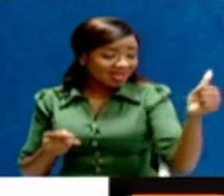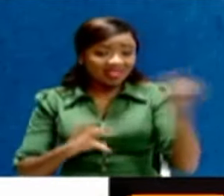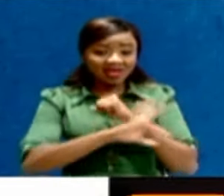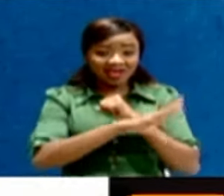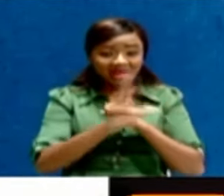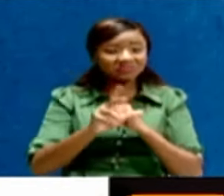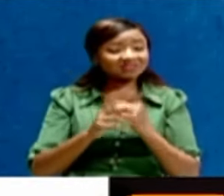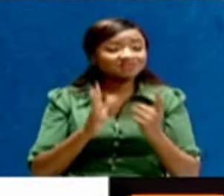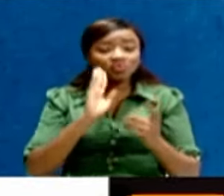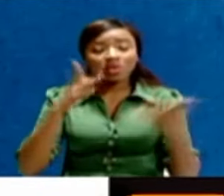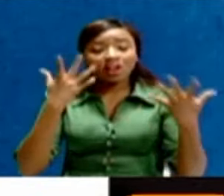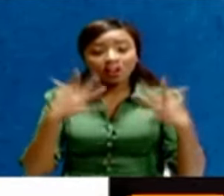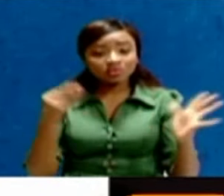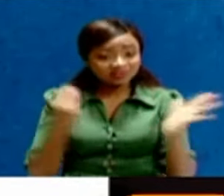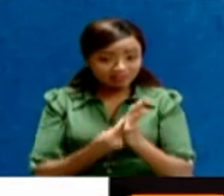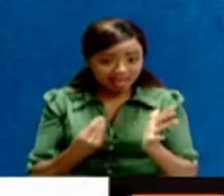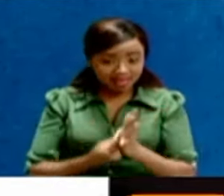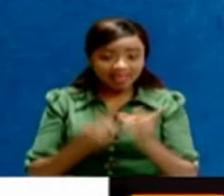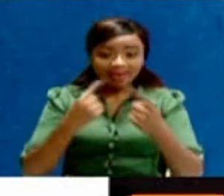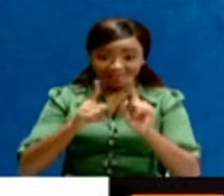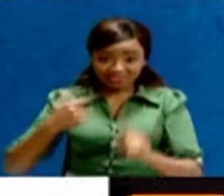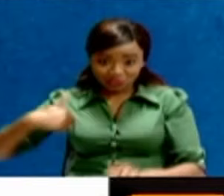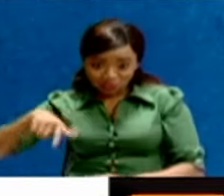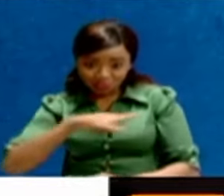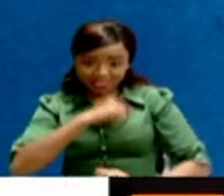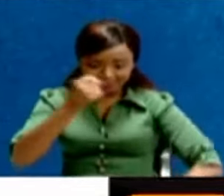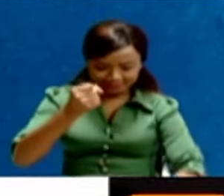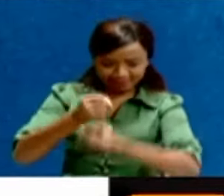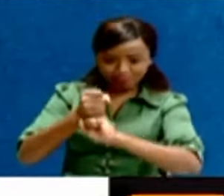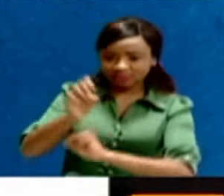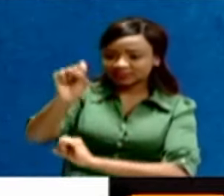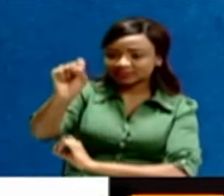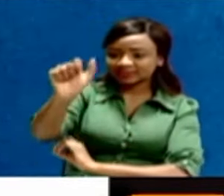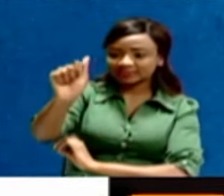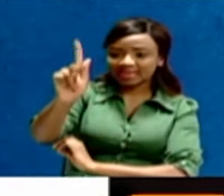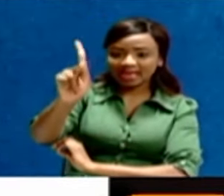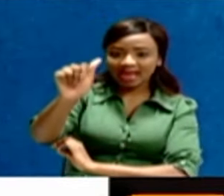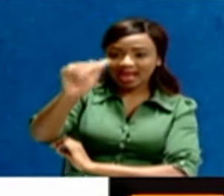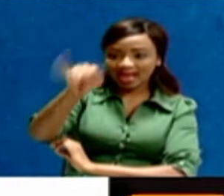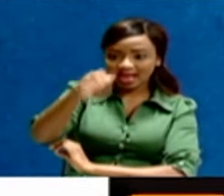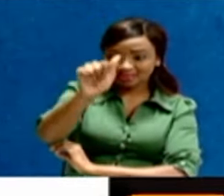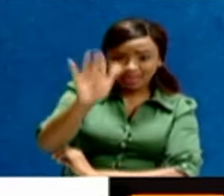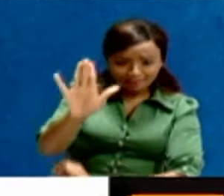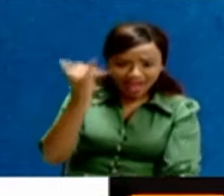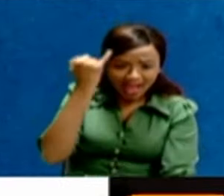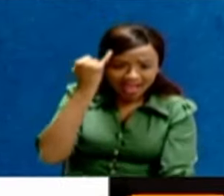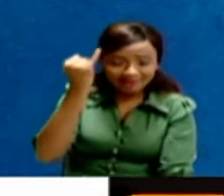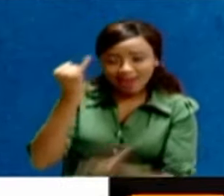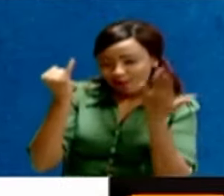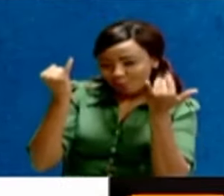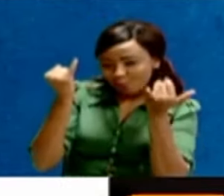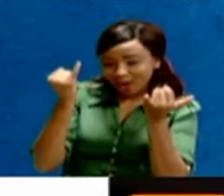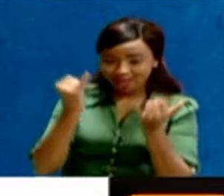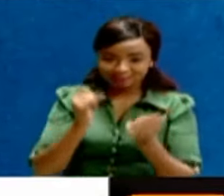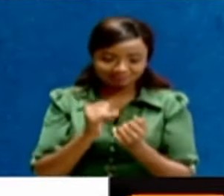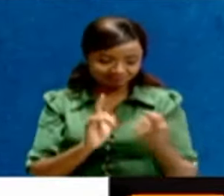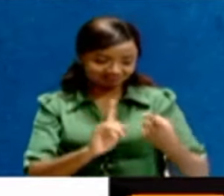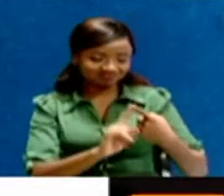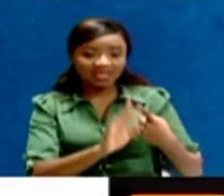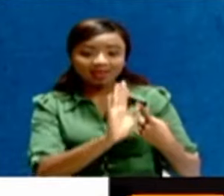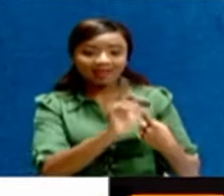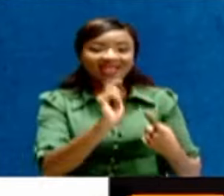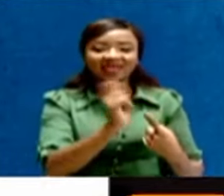Sakaja proposal is because a county like the Tharaka Nithi will continue getting at minimum $3.9 billion. A county